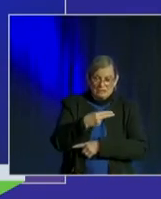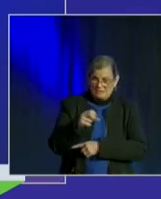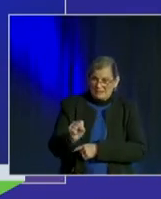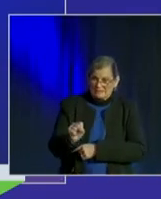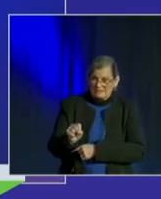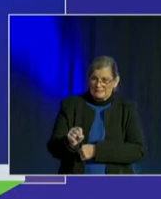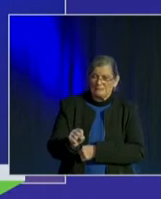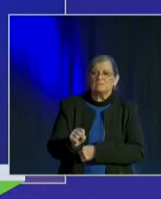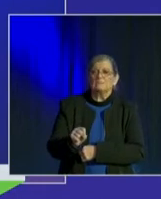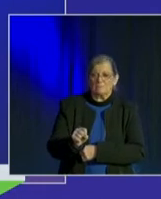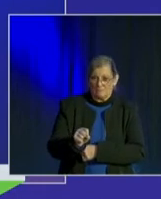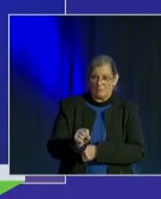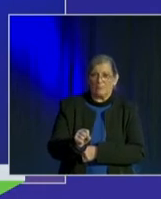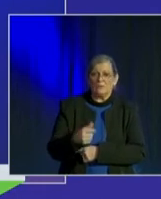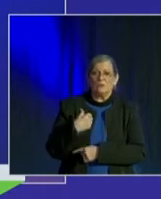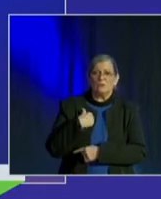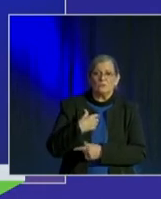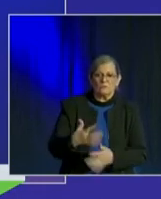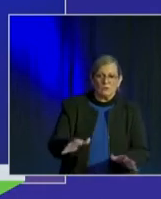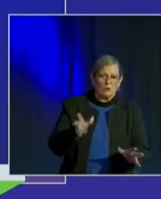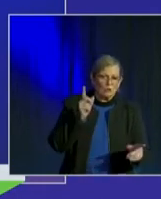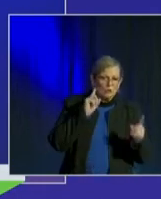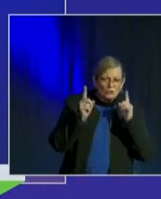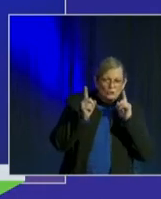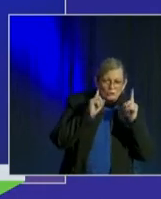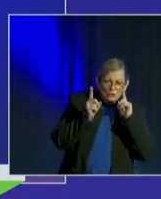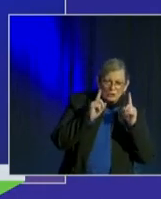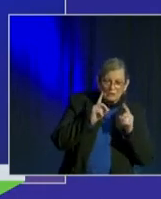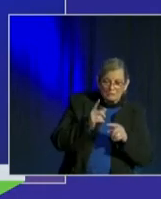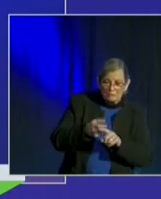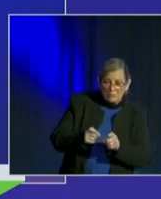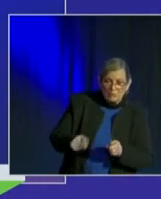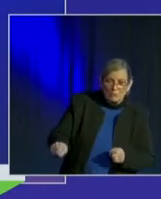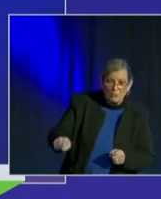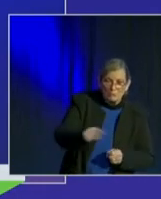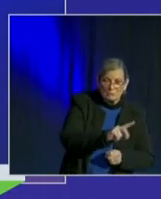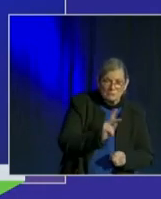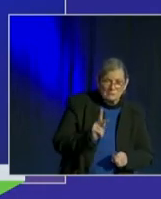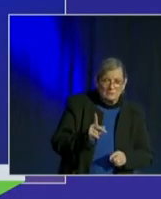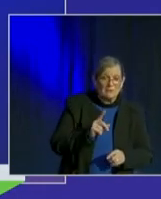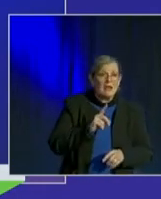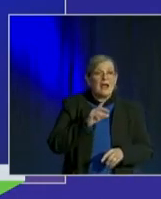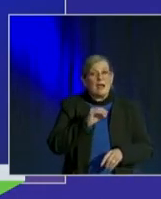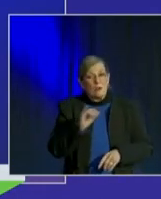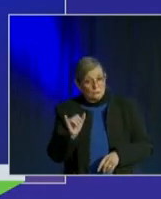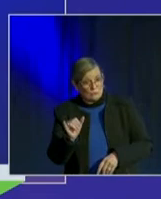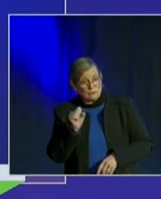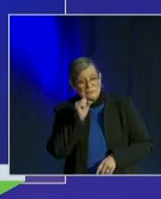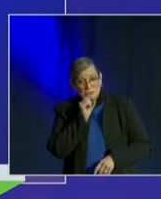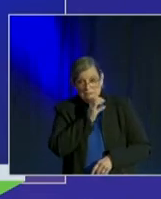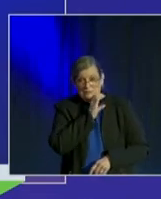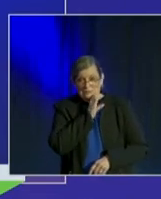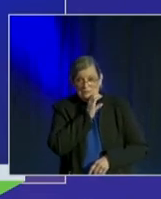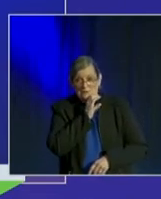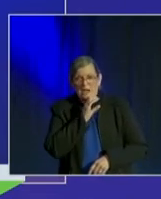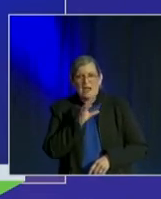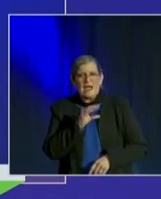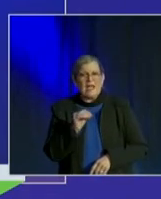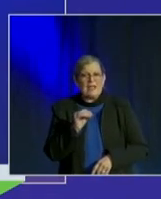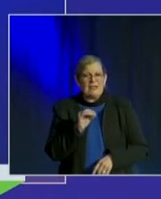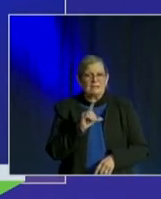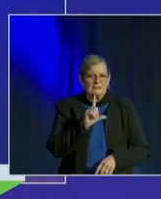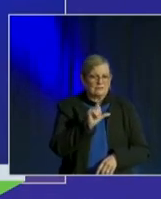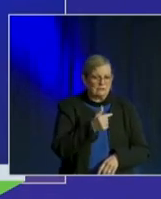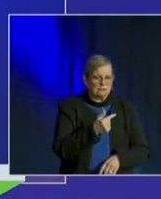lot of advocacy around seniors and senior services as well. So we